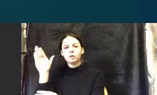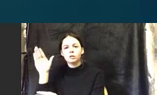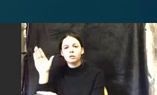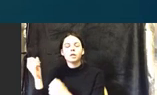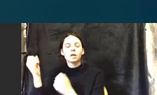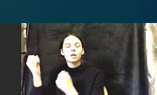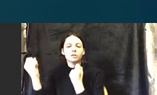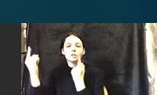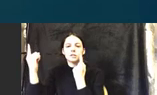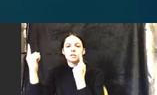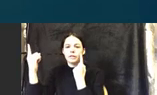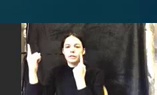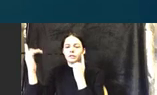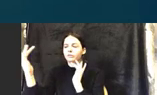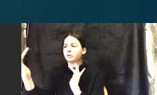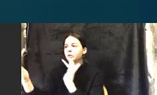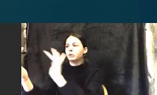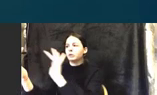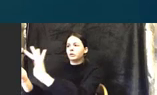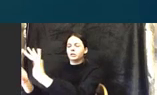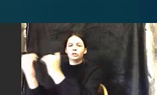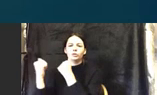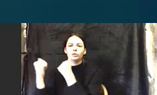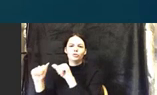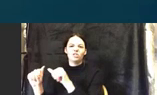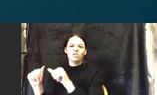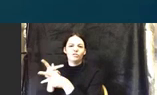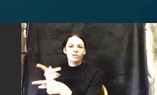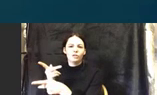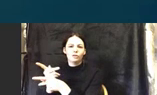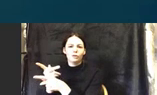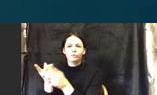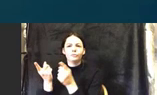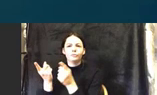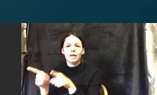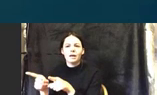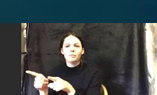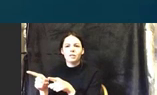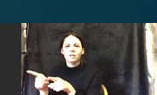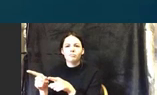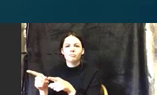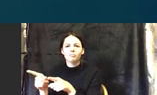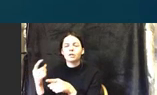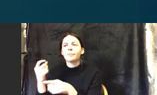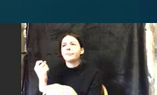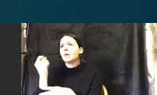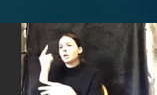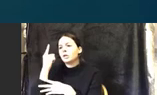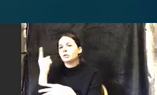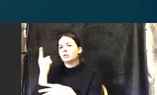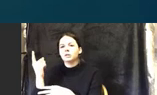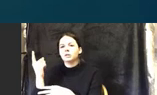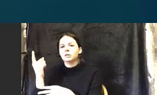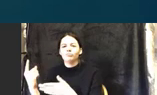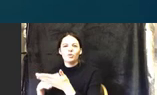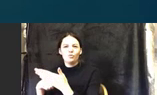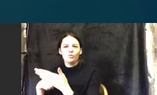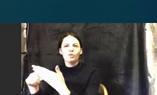reaching out and trying to figure out what's going on. So you get to know them more, doing your research, reading a book, talking to